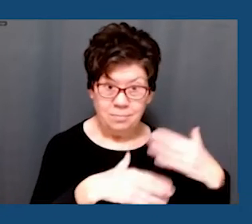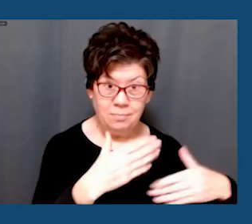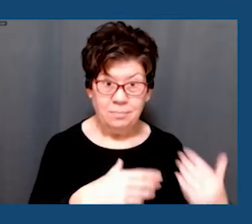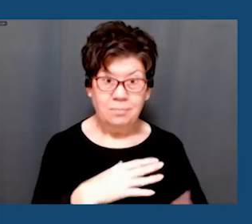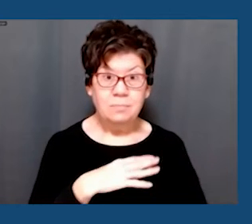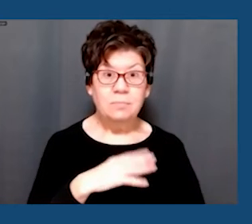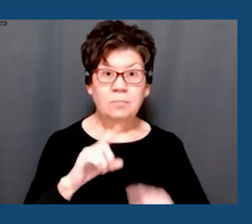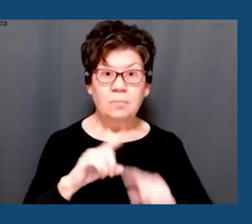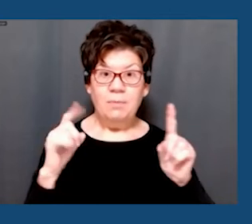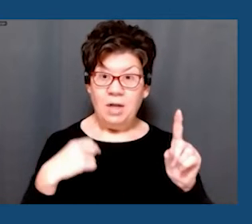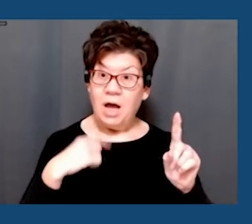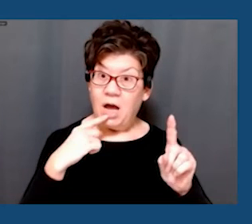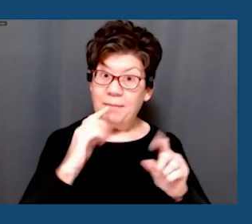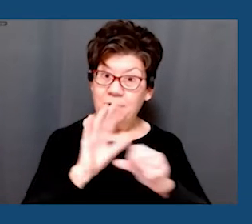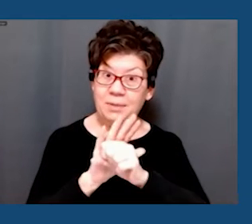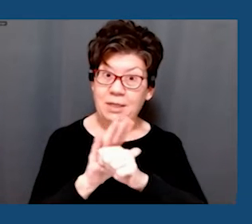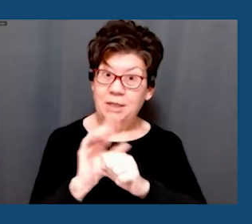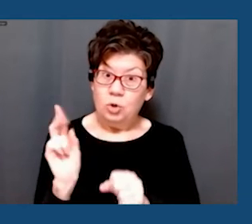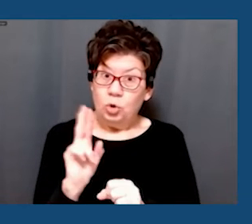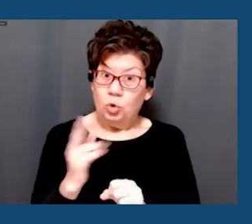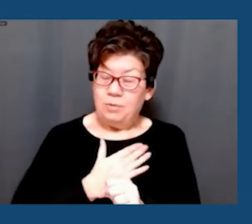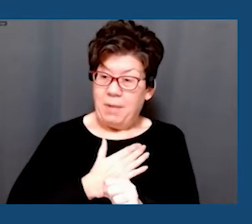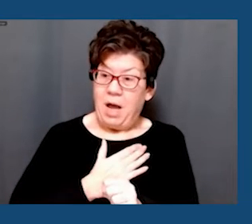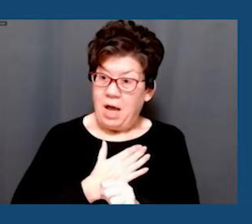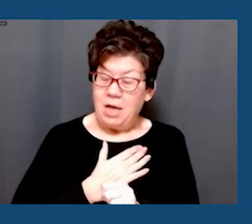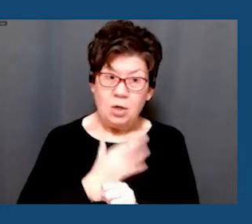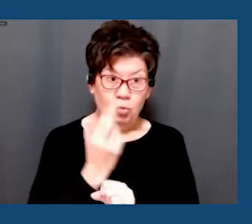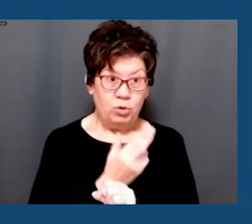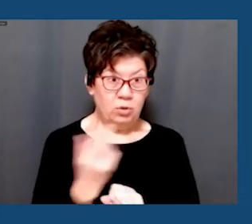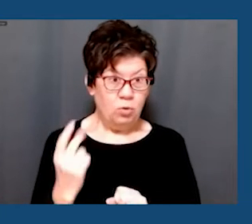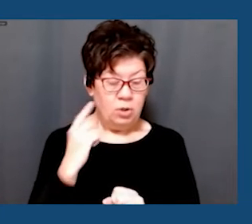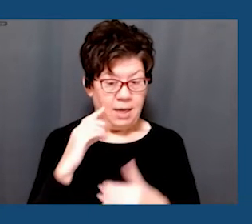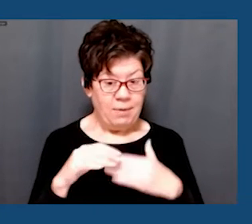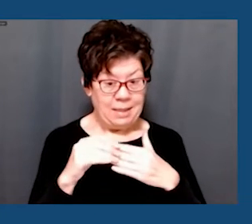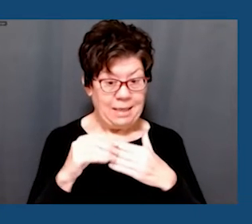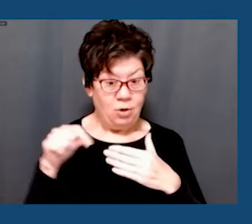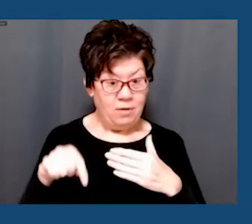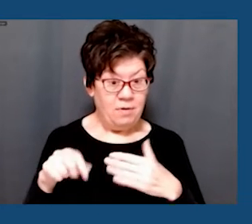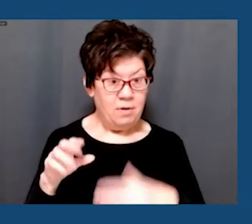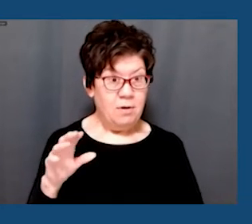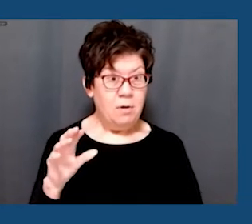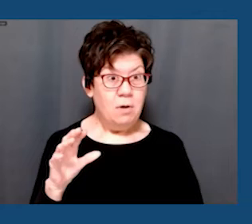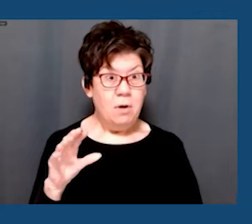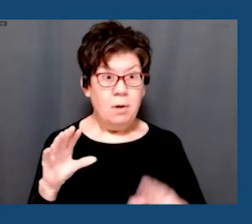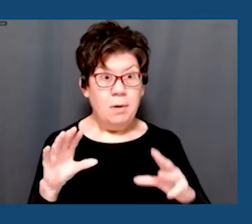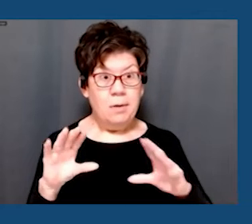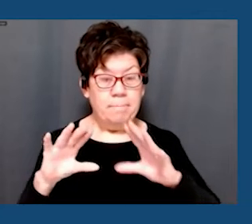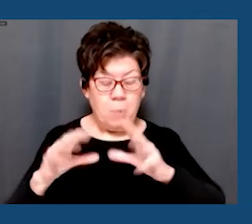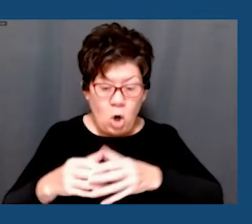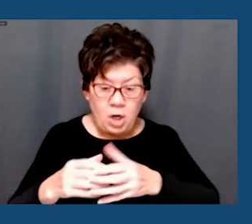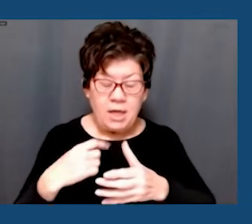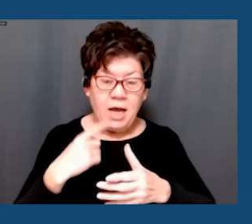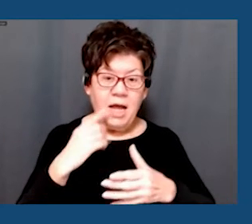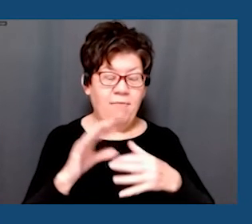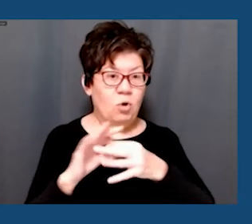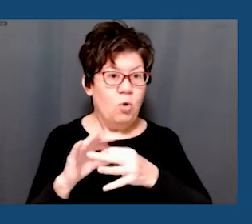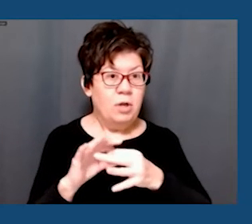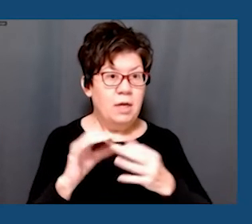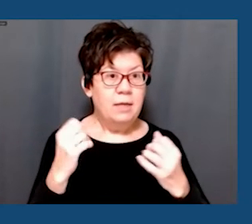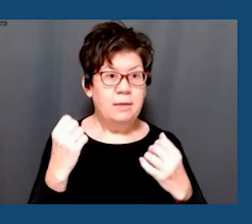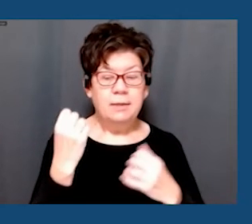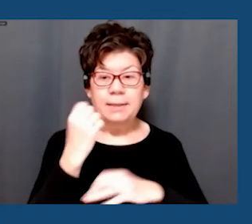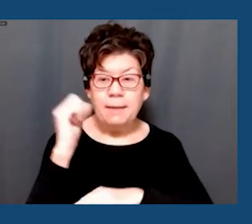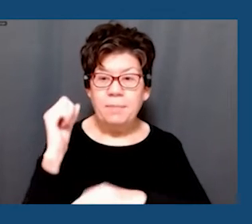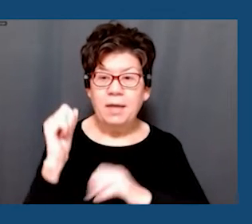committed to use all my resources as the leader of the party. I'm raising into the state party. I have a coordinated campaign with Kirsten Gillibrand,